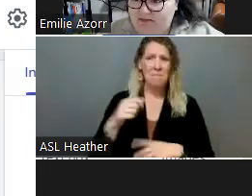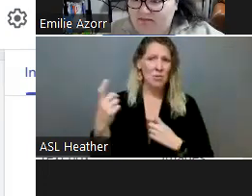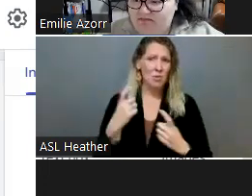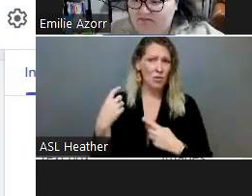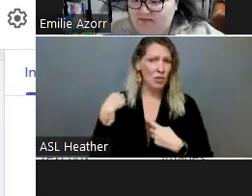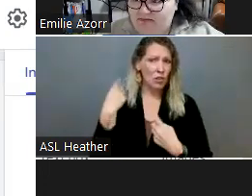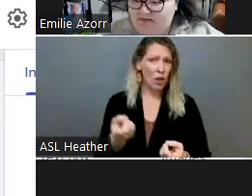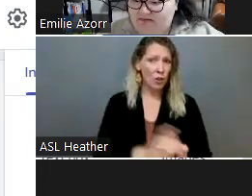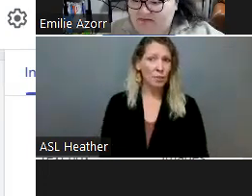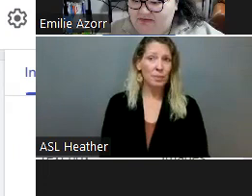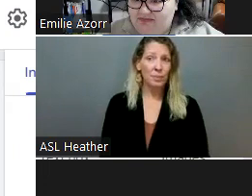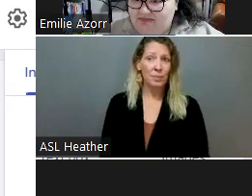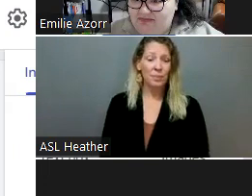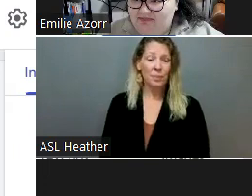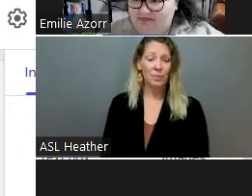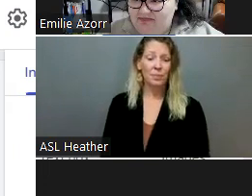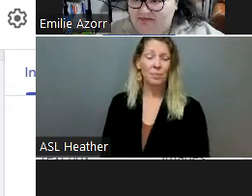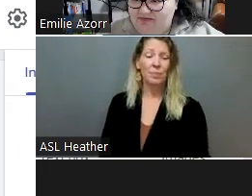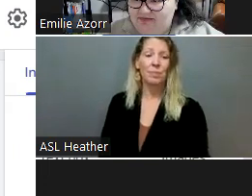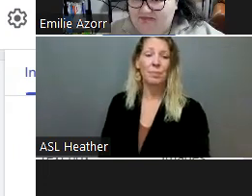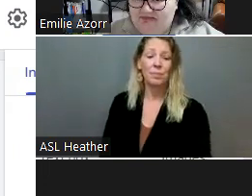so far?